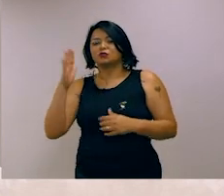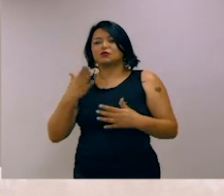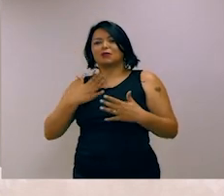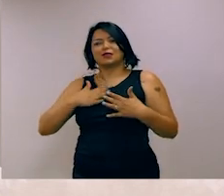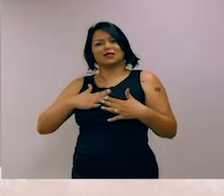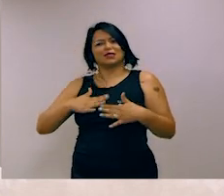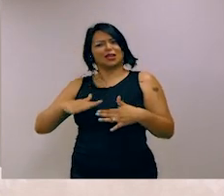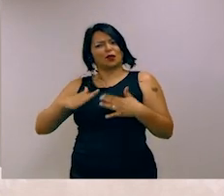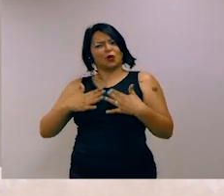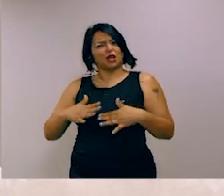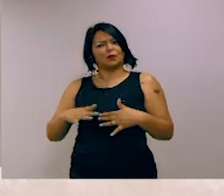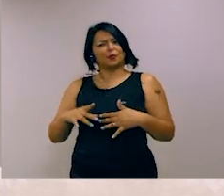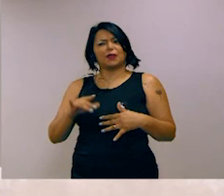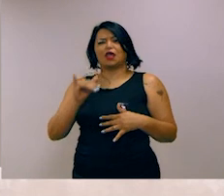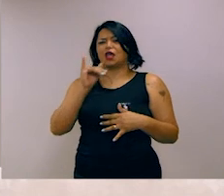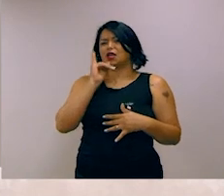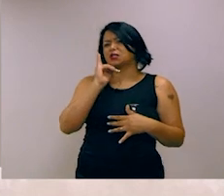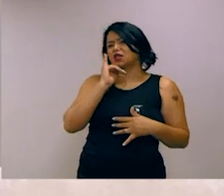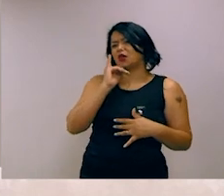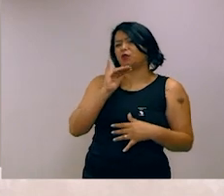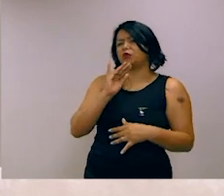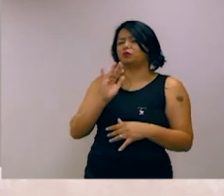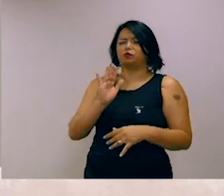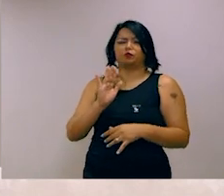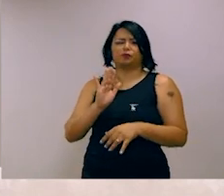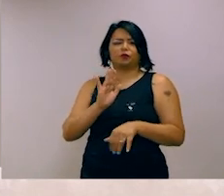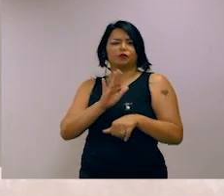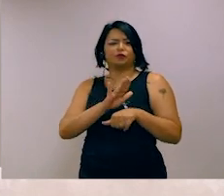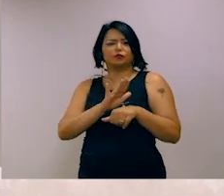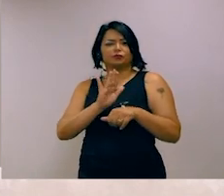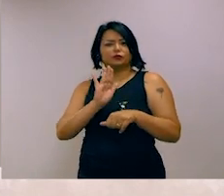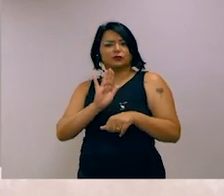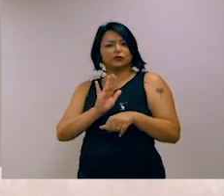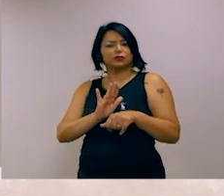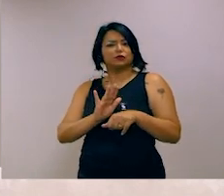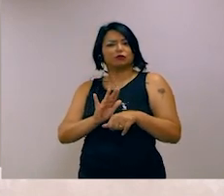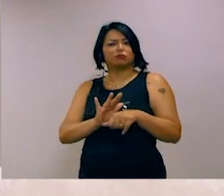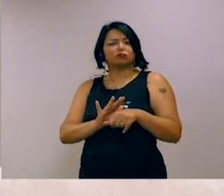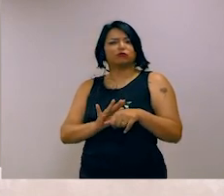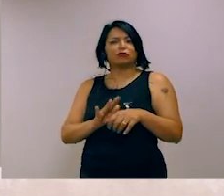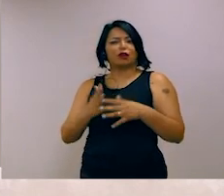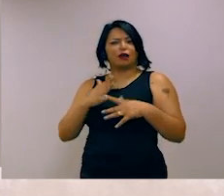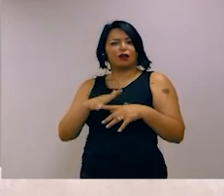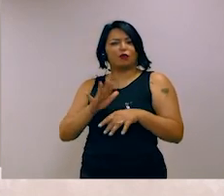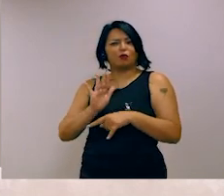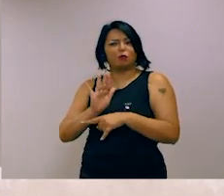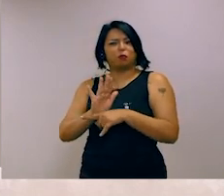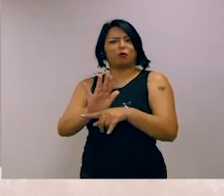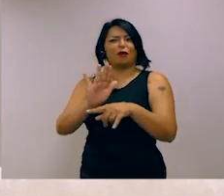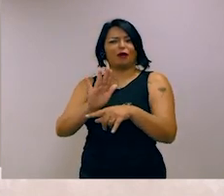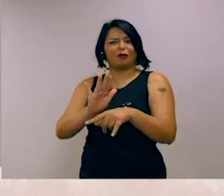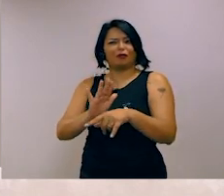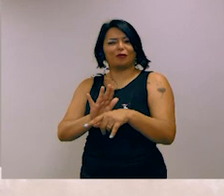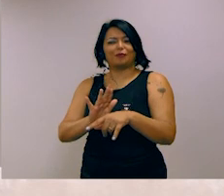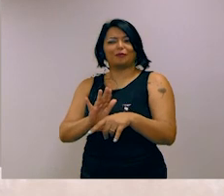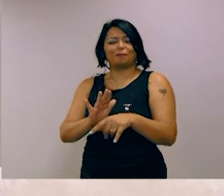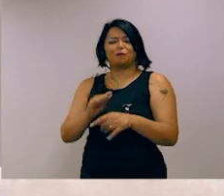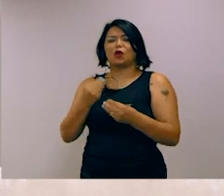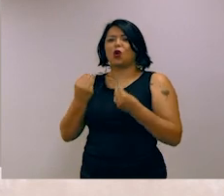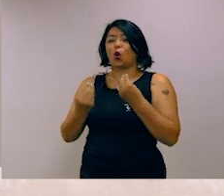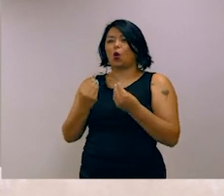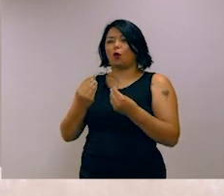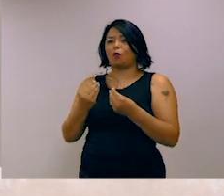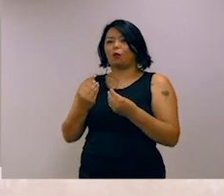nudge, okay? A nudge is like a small push, shove in English. So nudges are basically